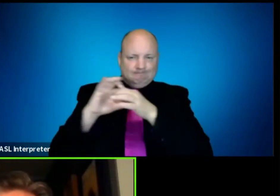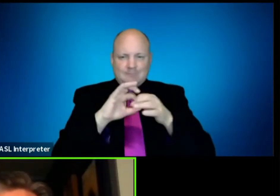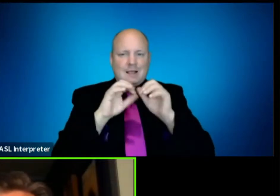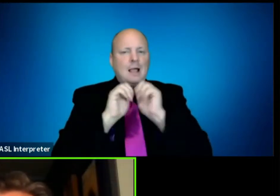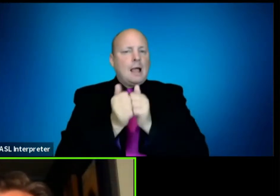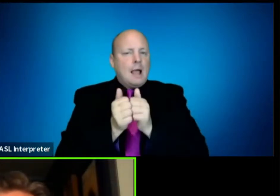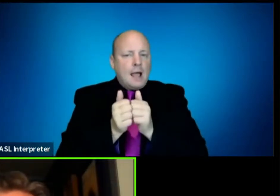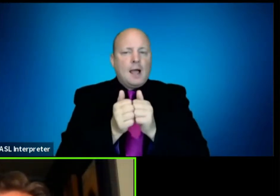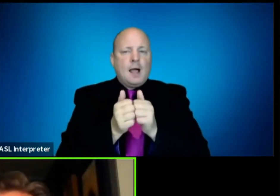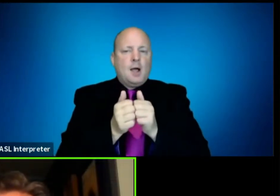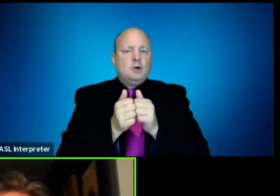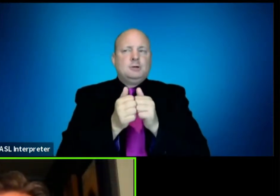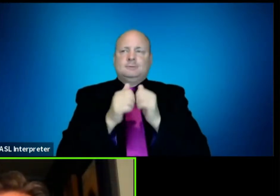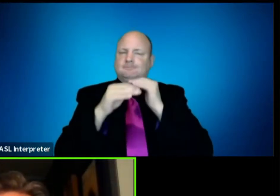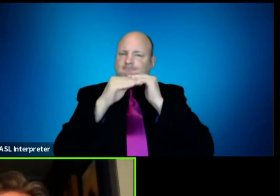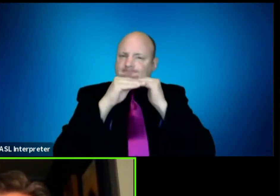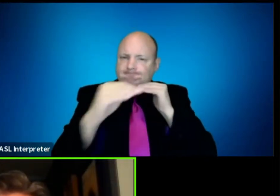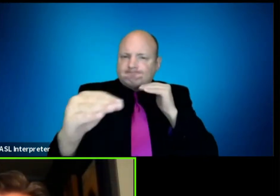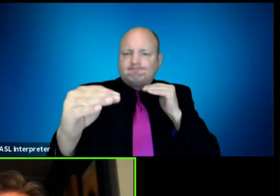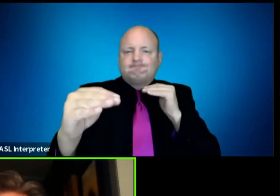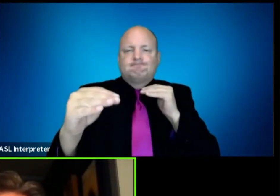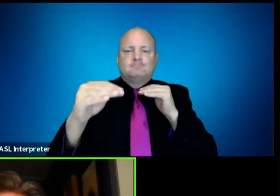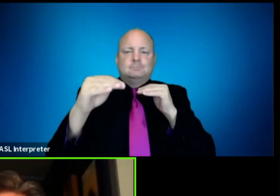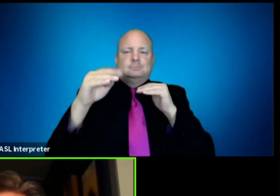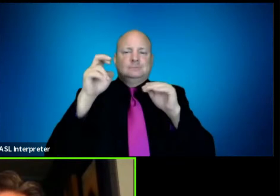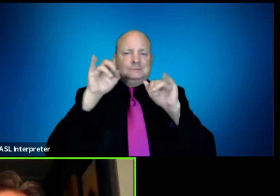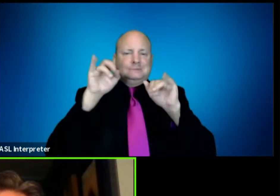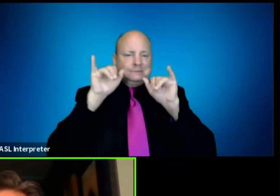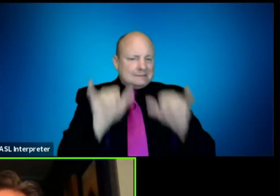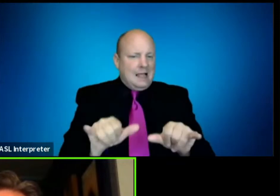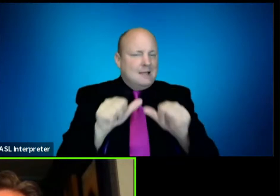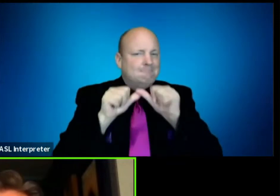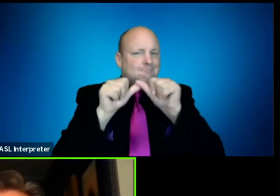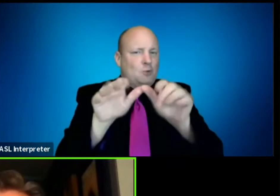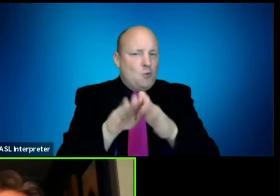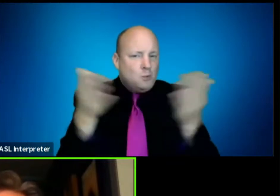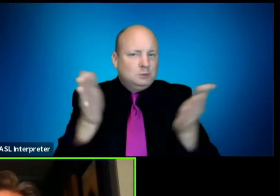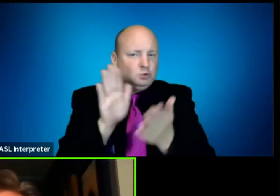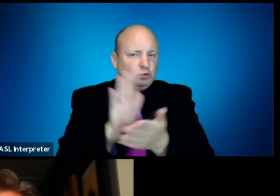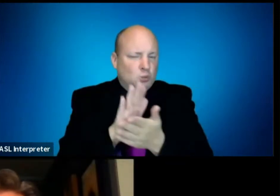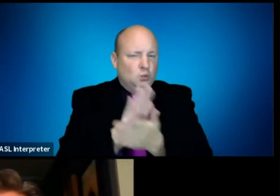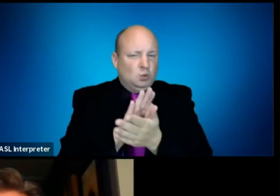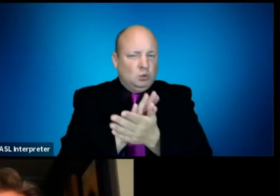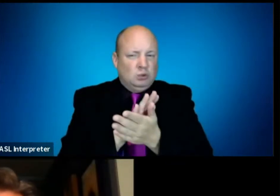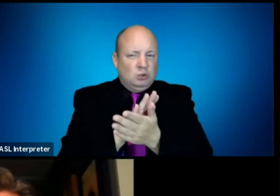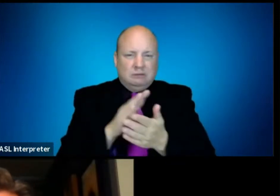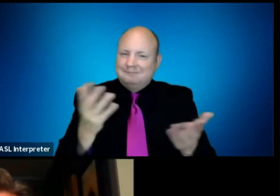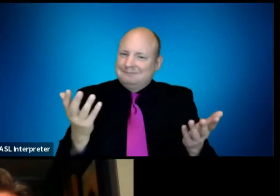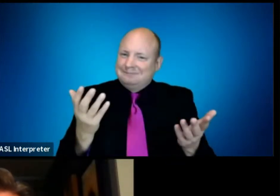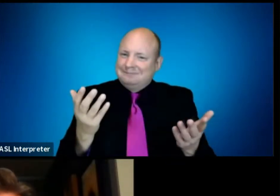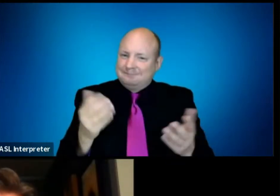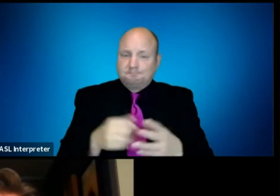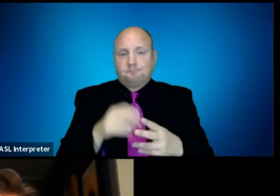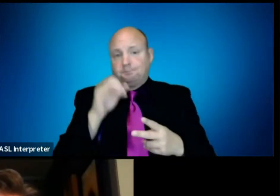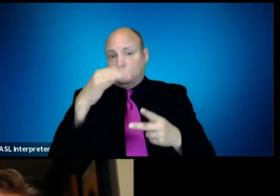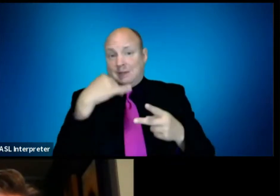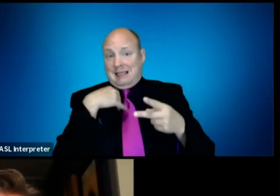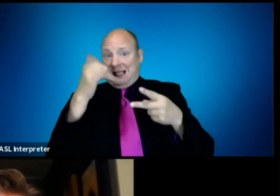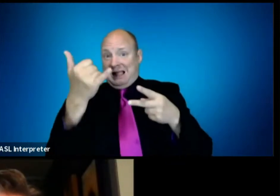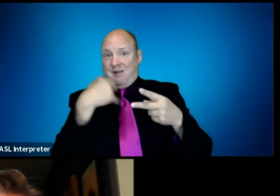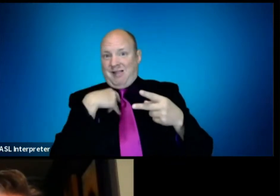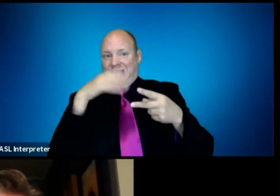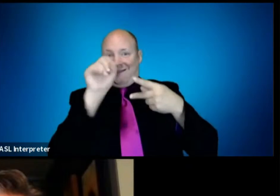school, where we know with safety measures in place, they're going to be safe. I know you had a second question. Yeah, so the situation at Reynolds High